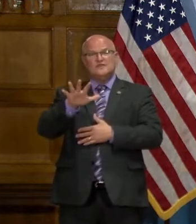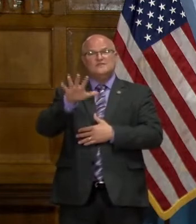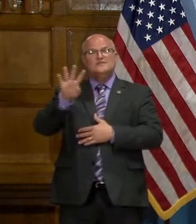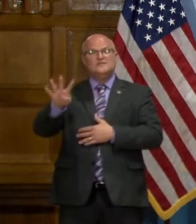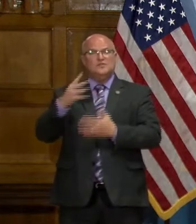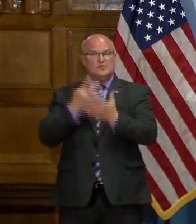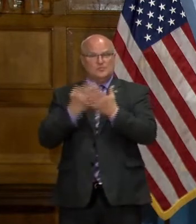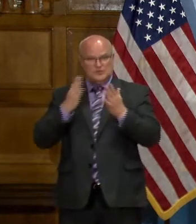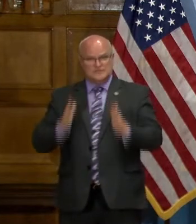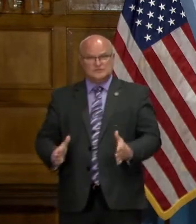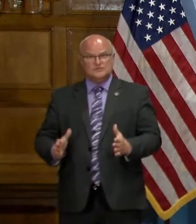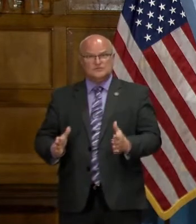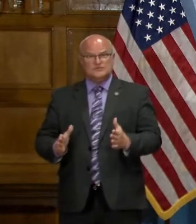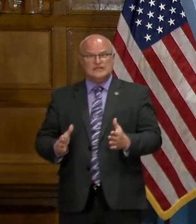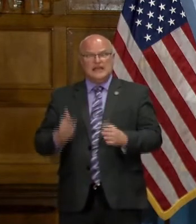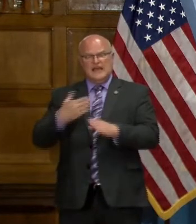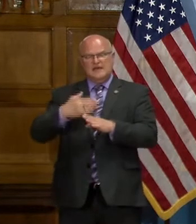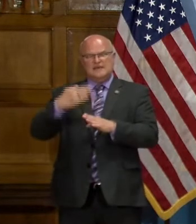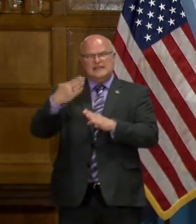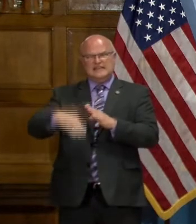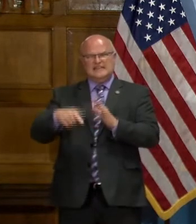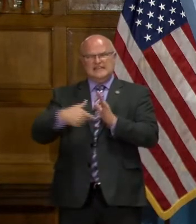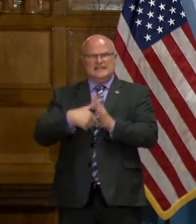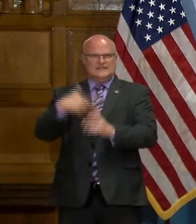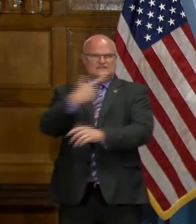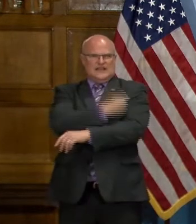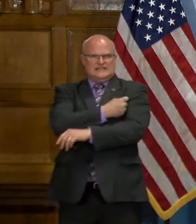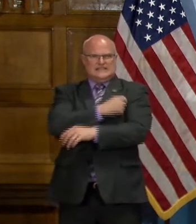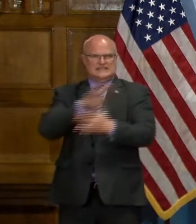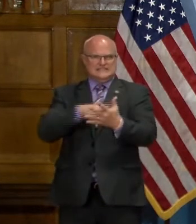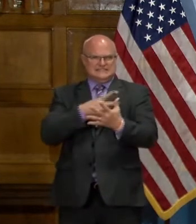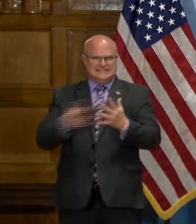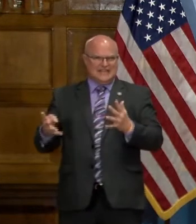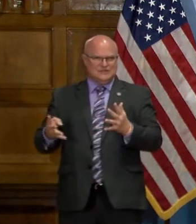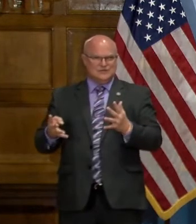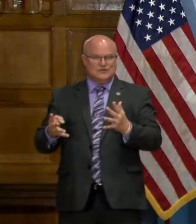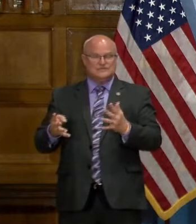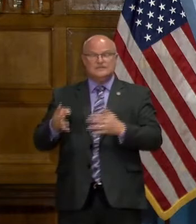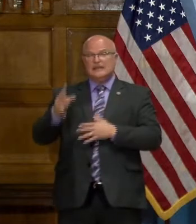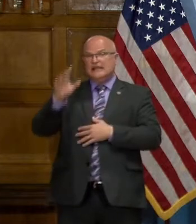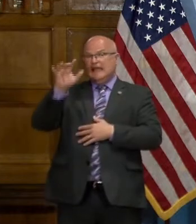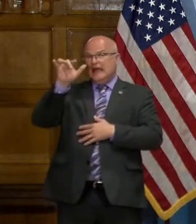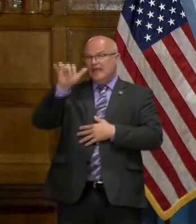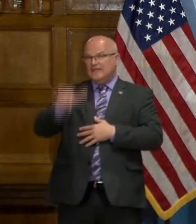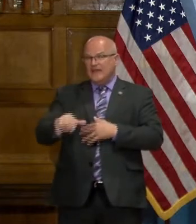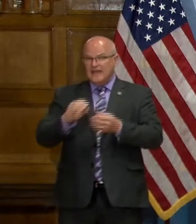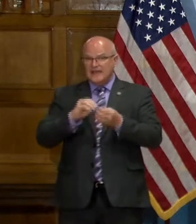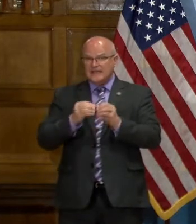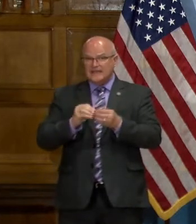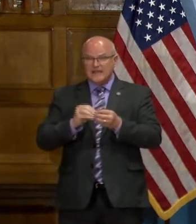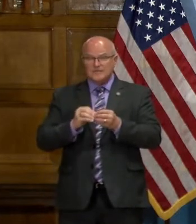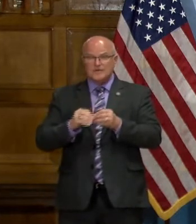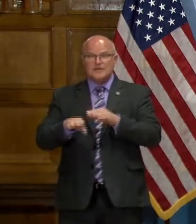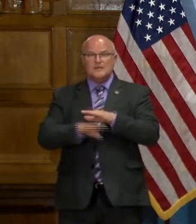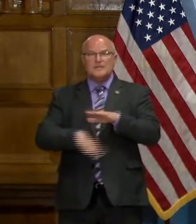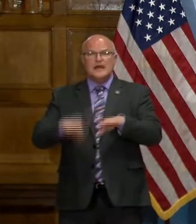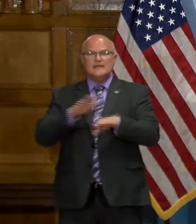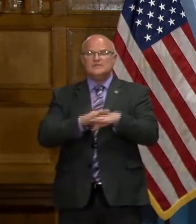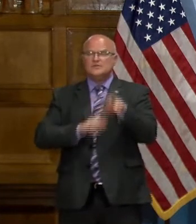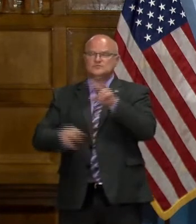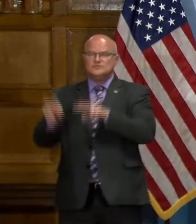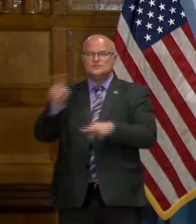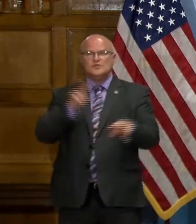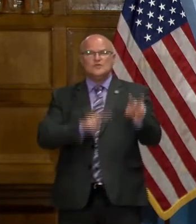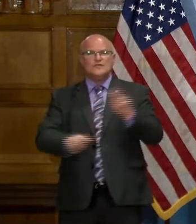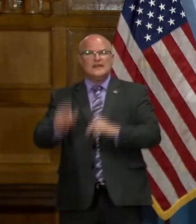7,454 inmates at the end of this vaccination schedule. That number is based on surveys